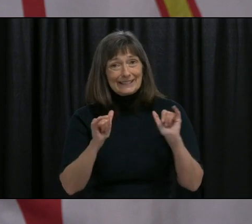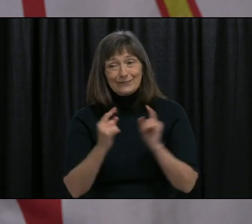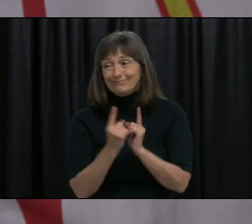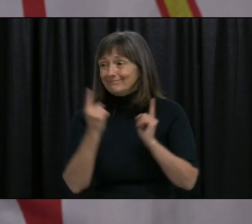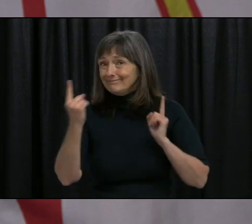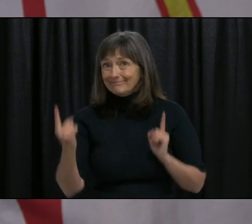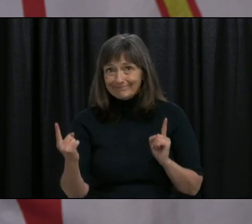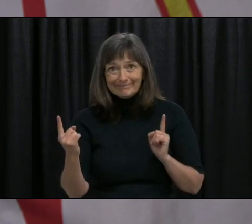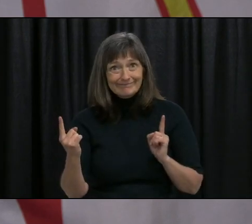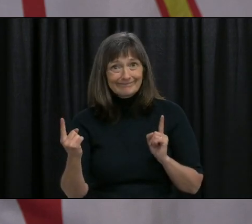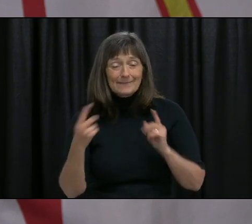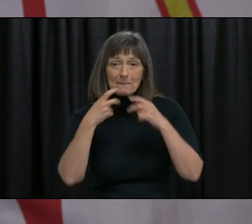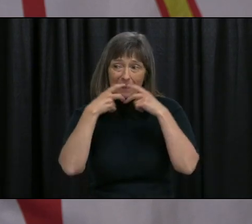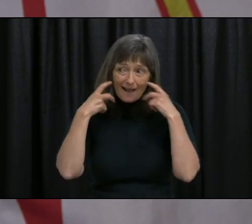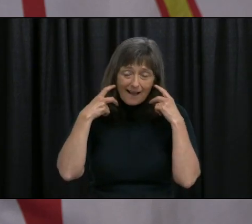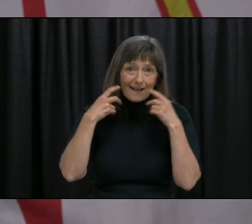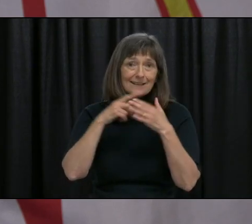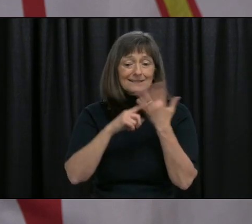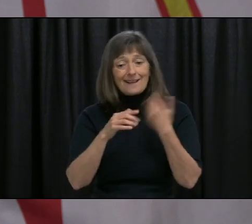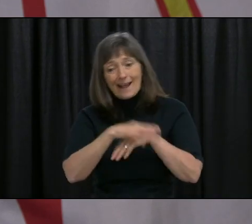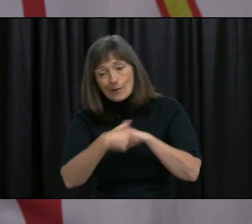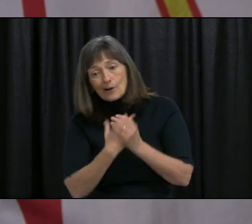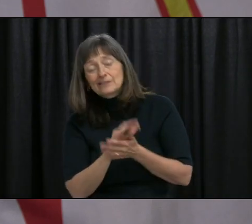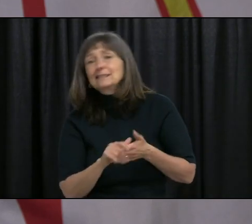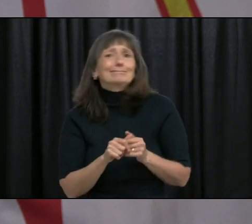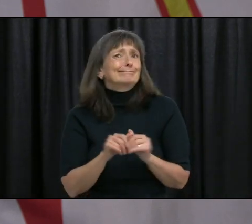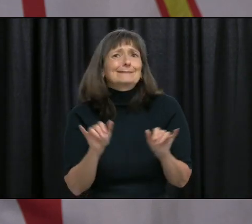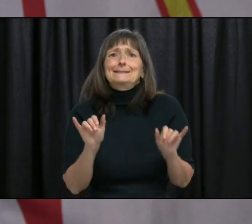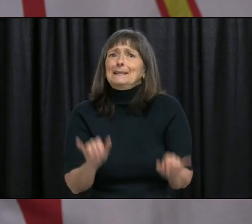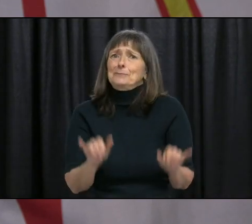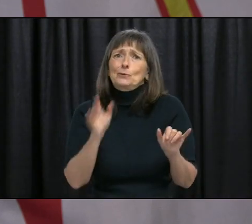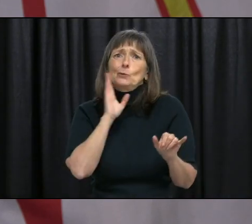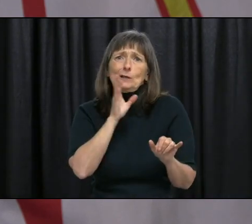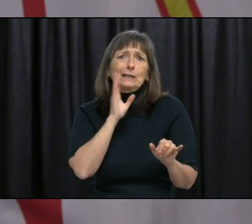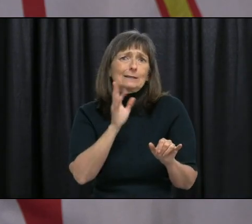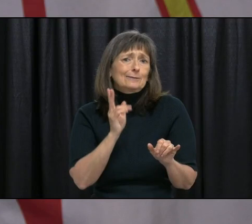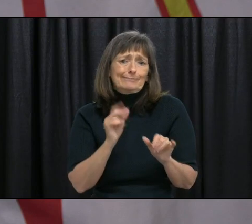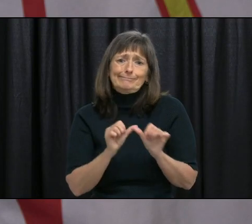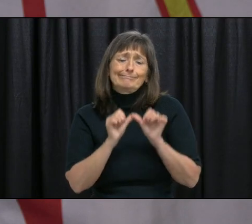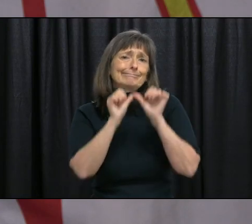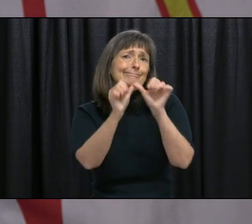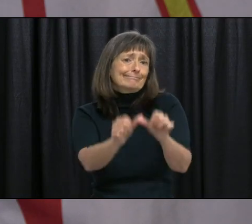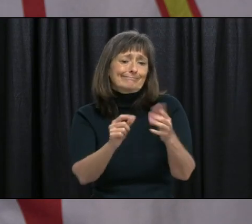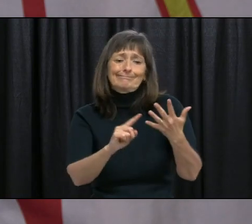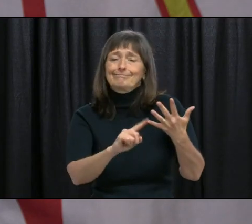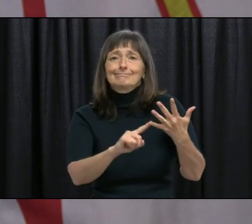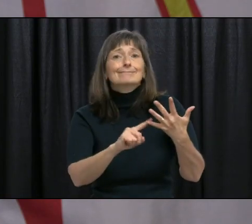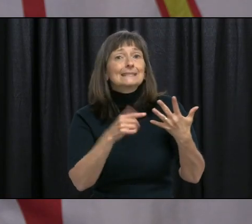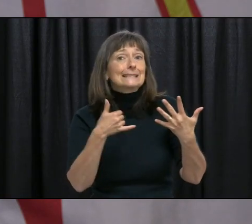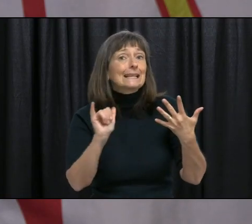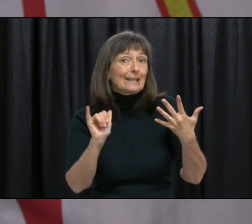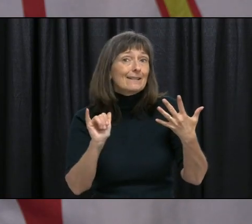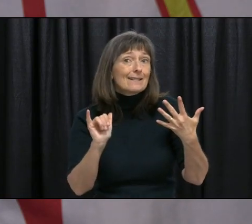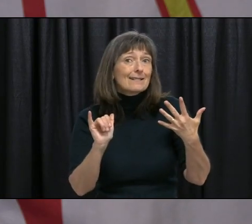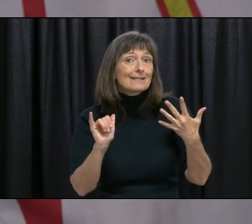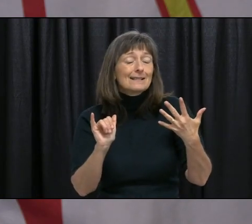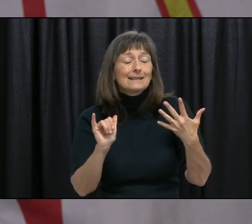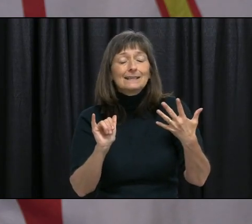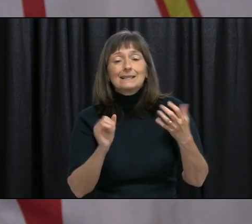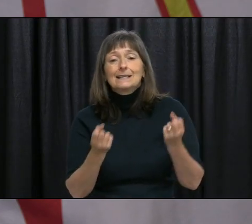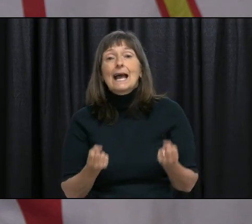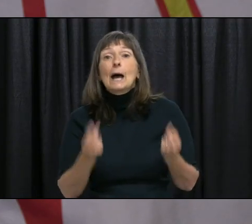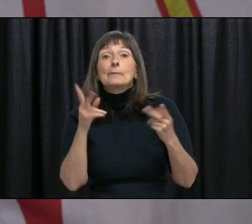as physical distancing, hand washing, all of those things that we've been talking about up to now, trying to keep your contacts